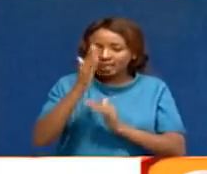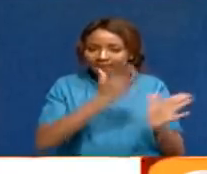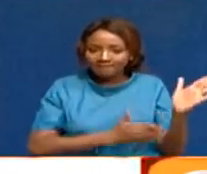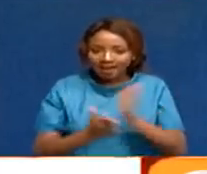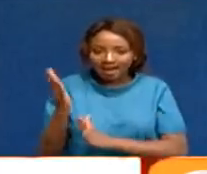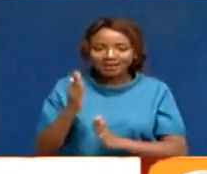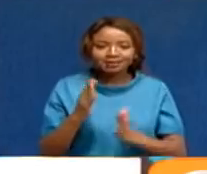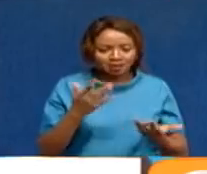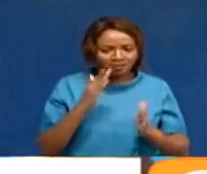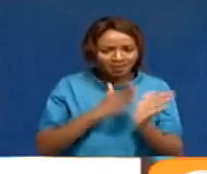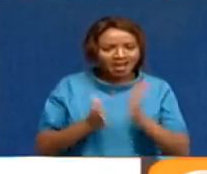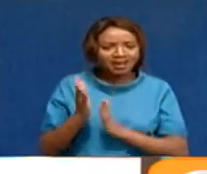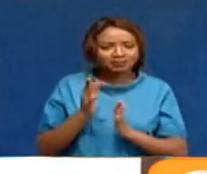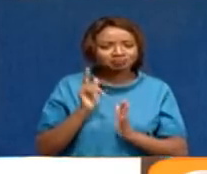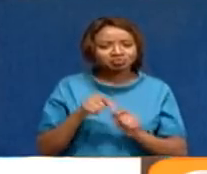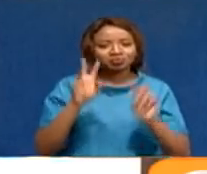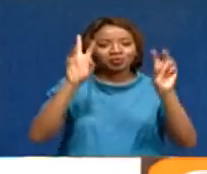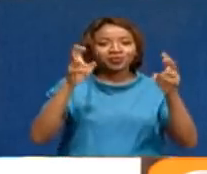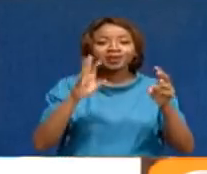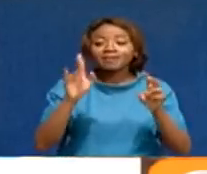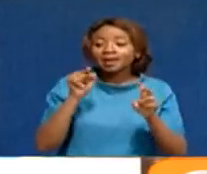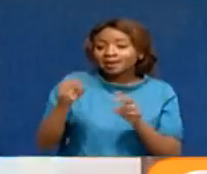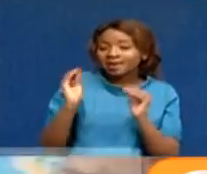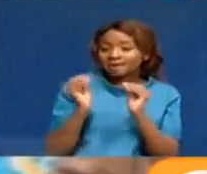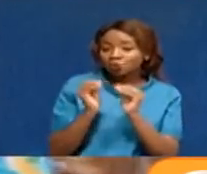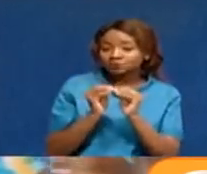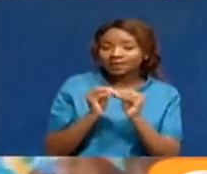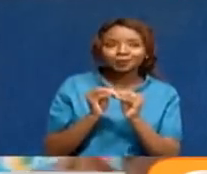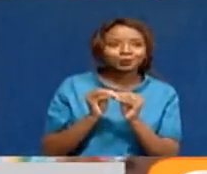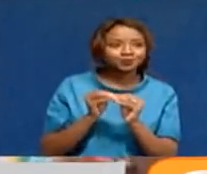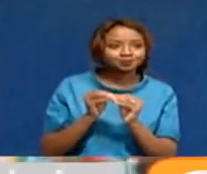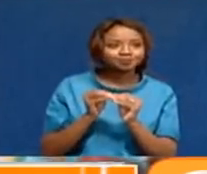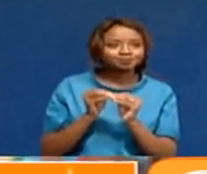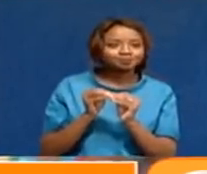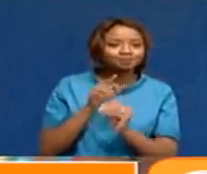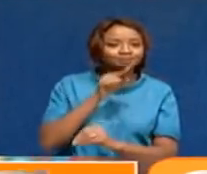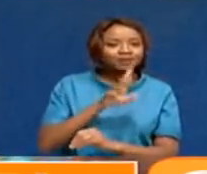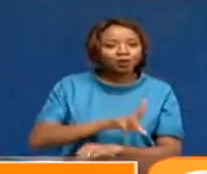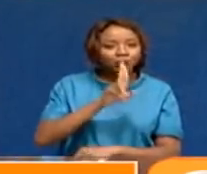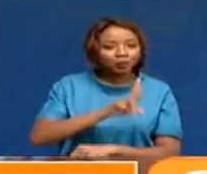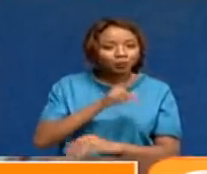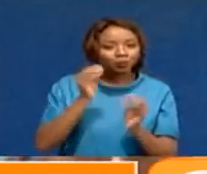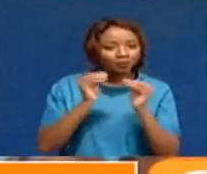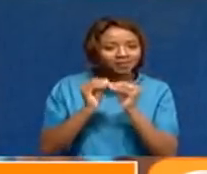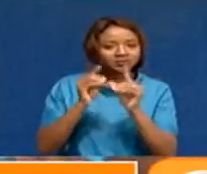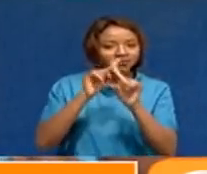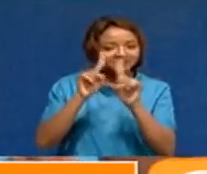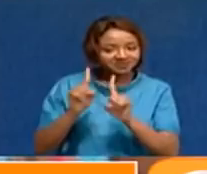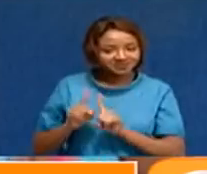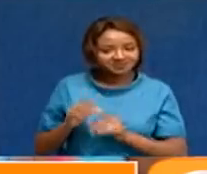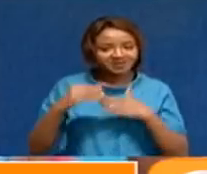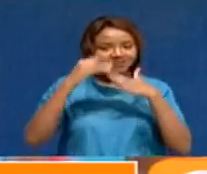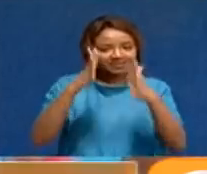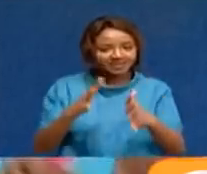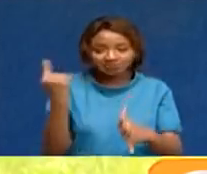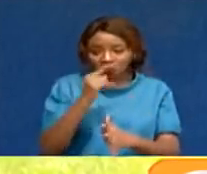likely to dominate the meeting. Mkutano ya Sagana 3 ni baadhi ya mikutano ambayo rais anakutana viongozi kutoka maeneo mbalimbali,